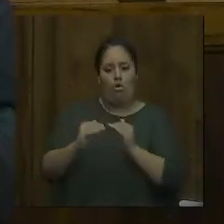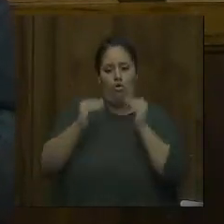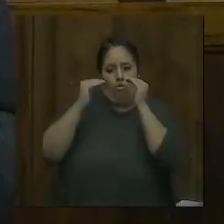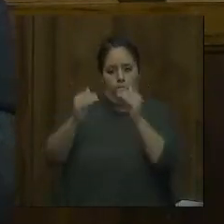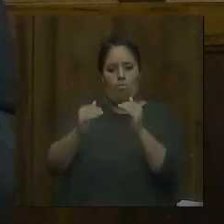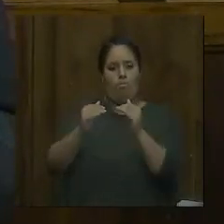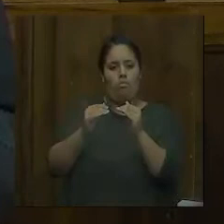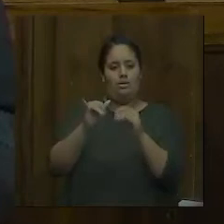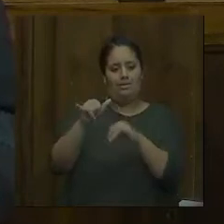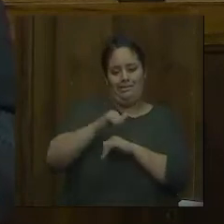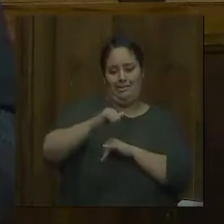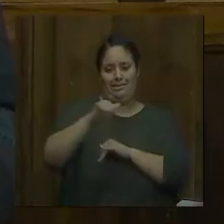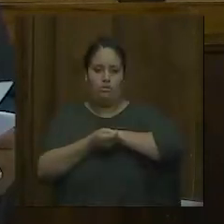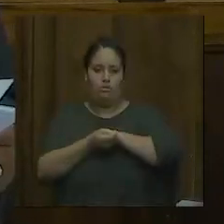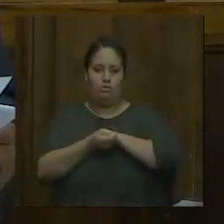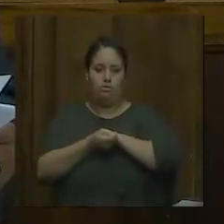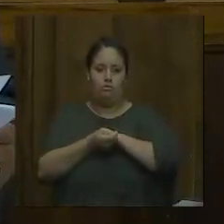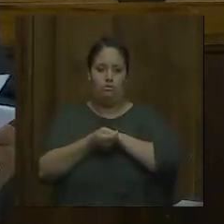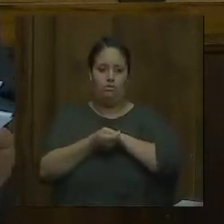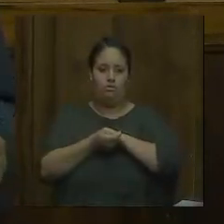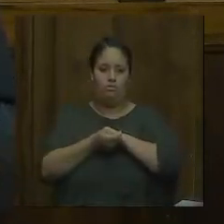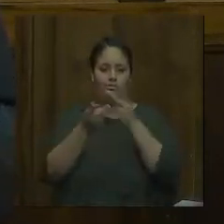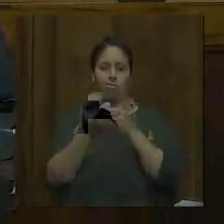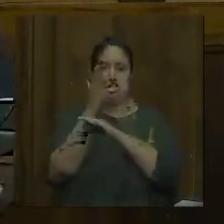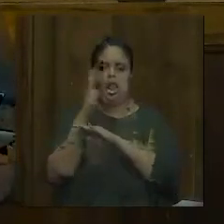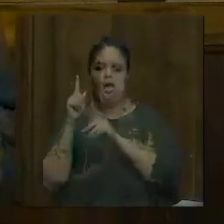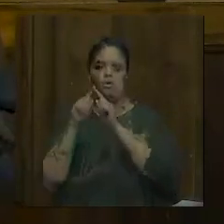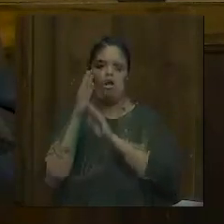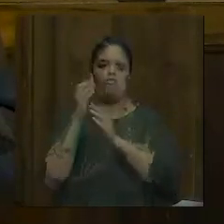common national identity, places and